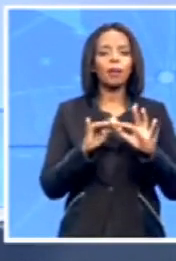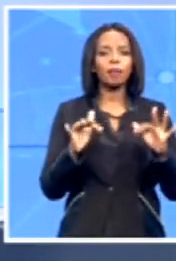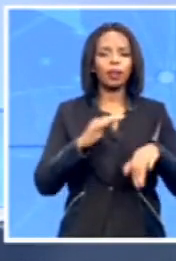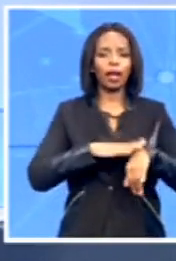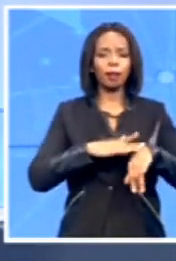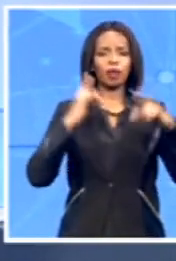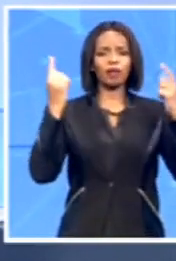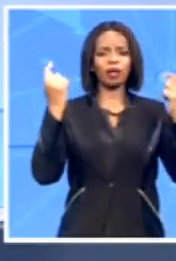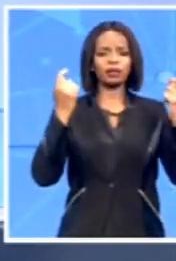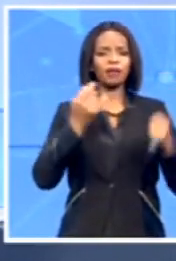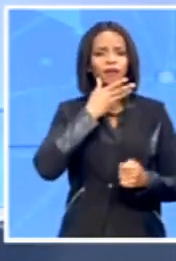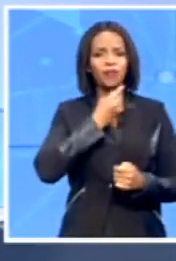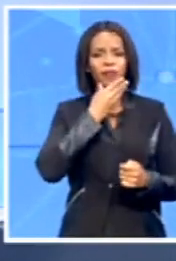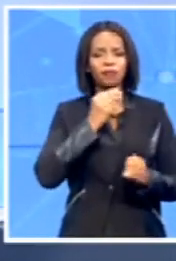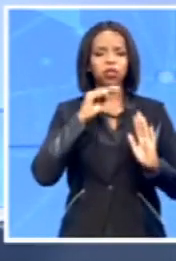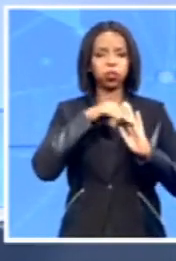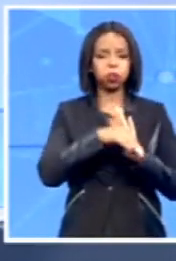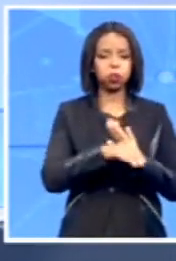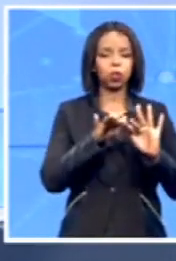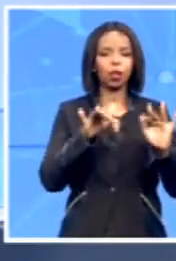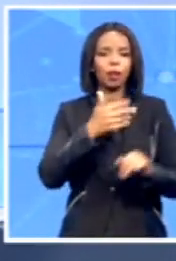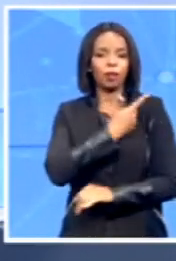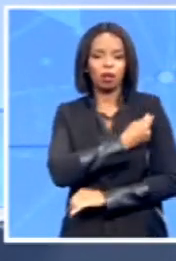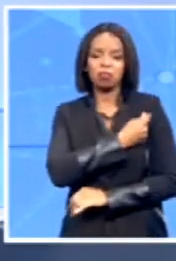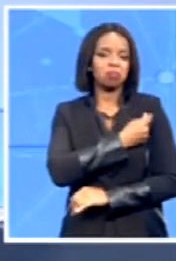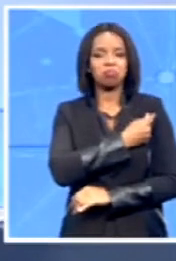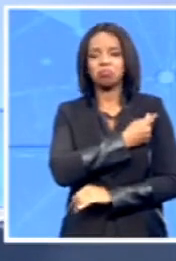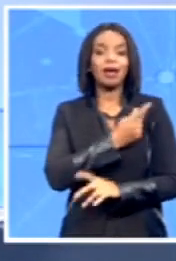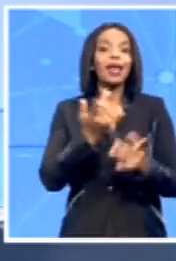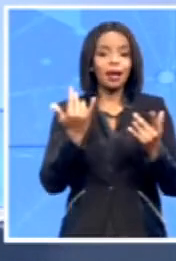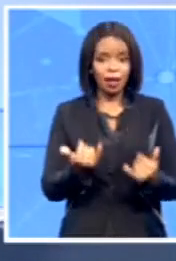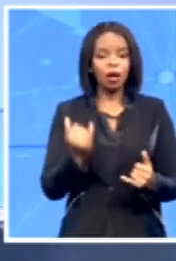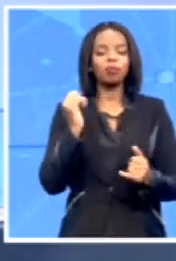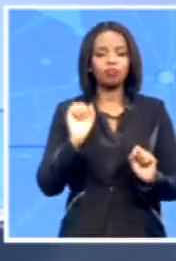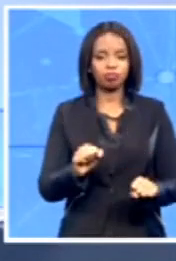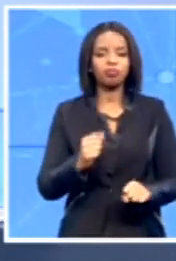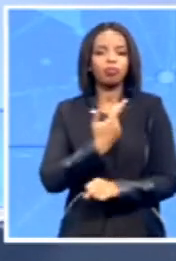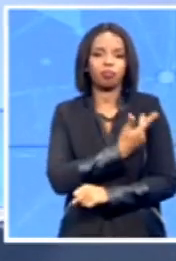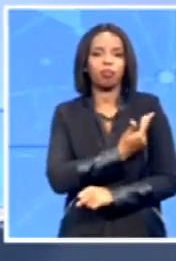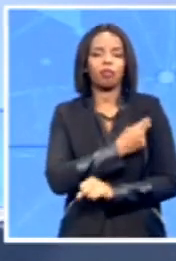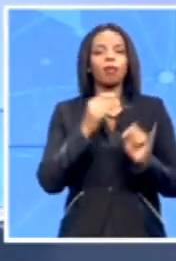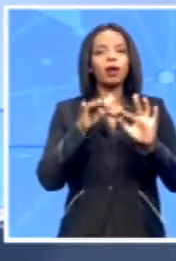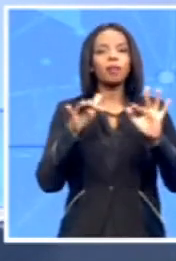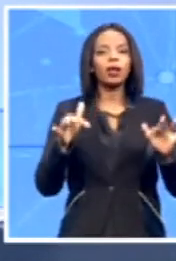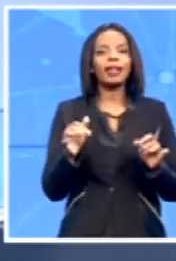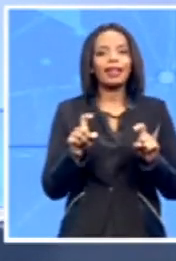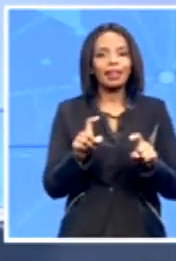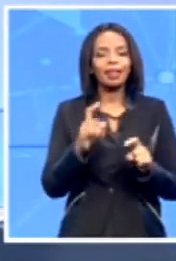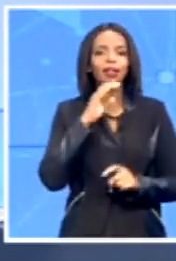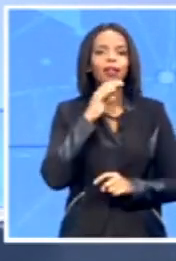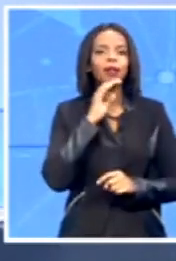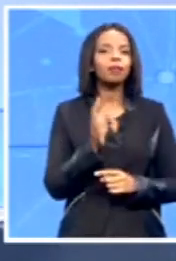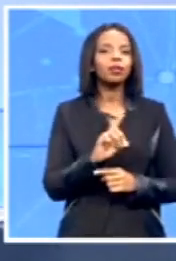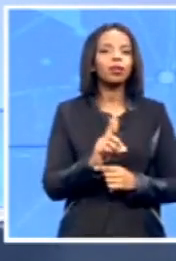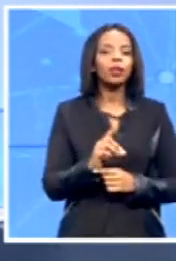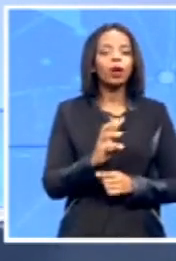start increasing again. The panel for the Digicon will consist of Premier Alan Winde, the Western Cape Health MEC, Dr.